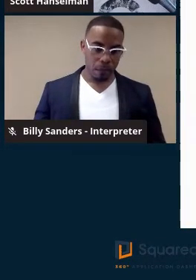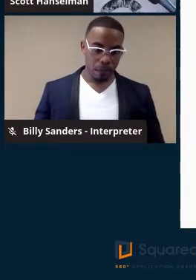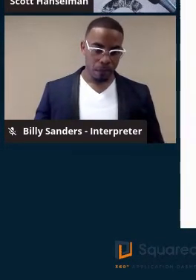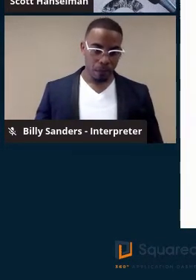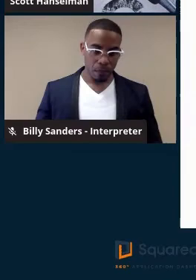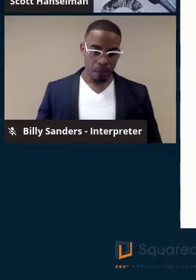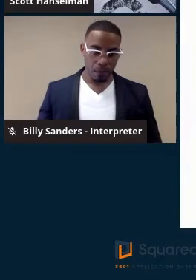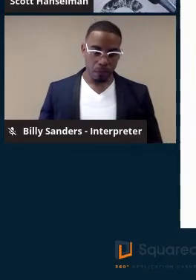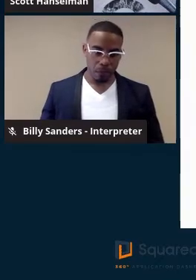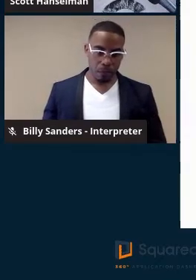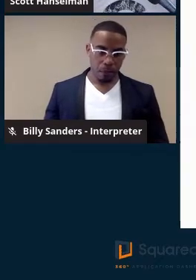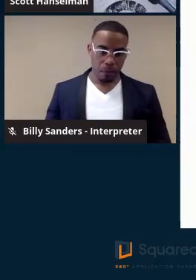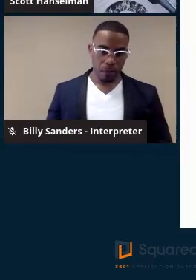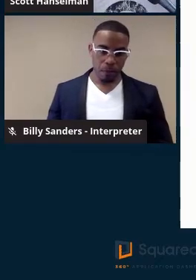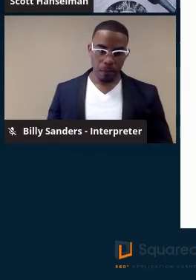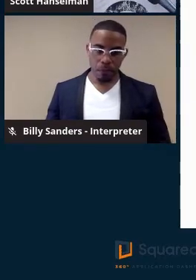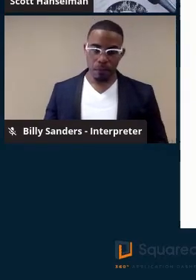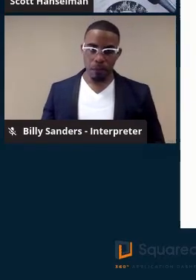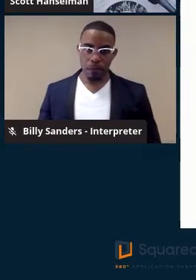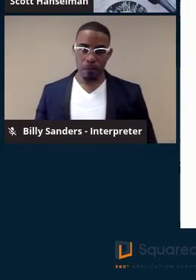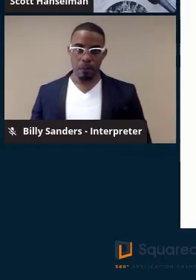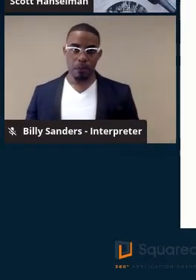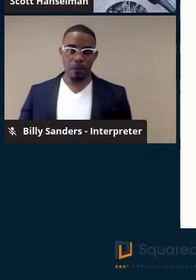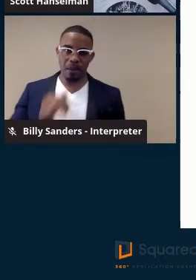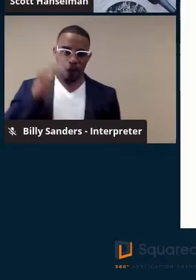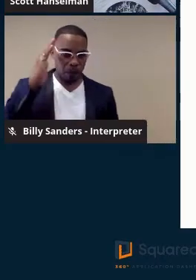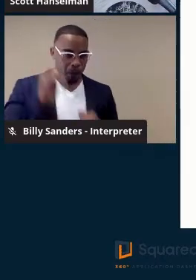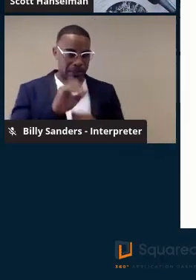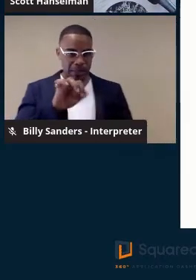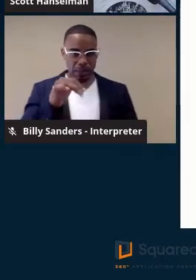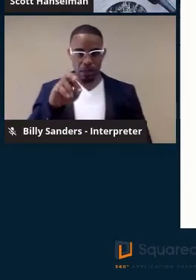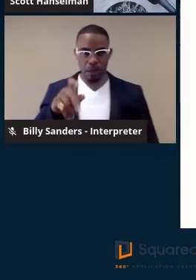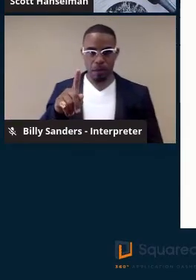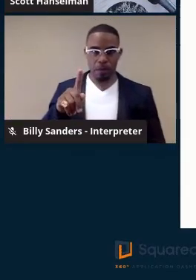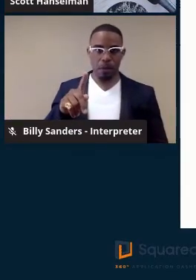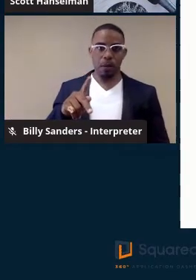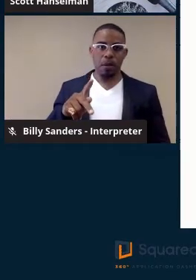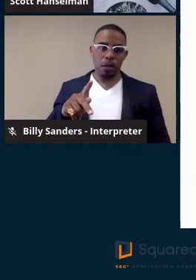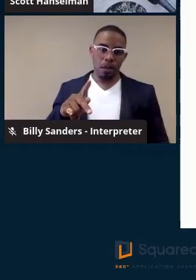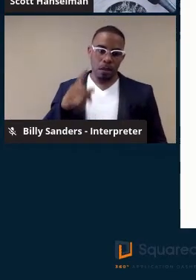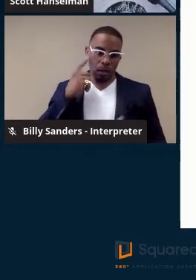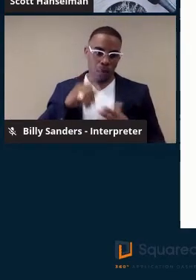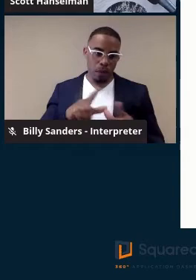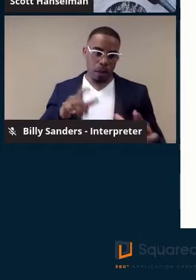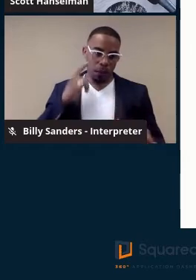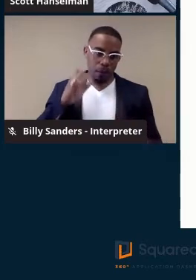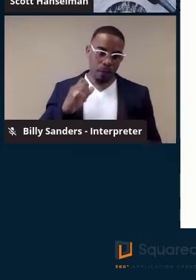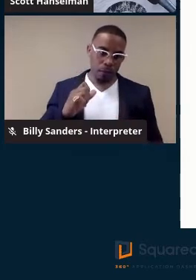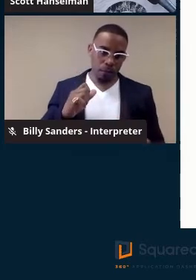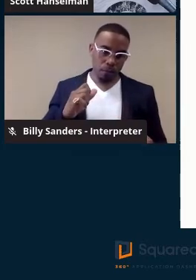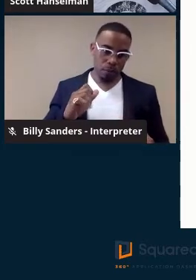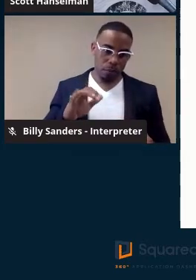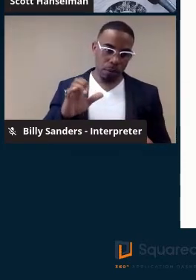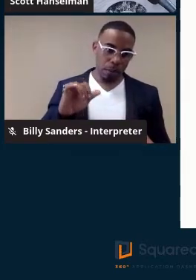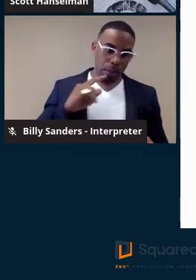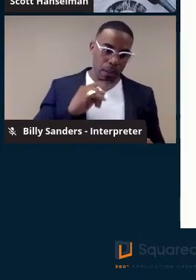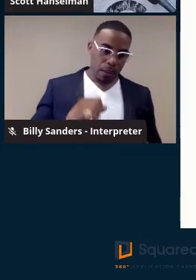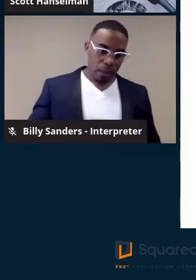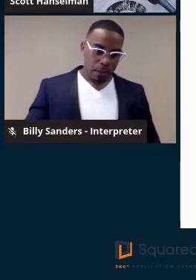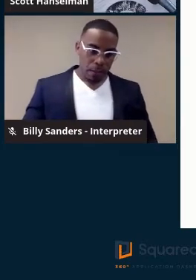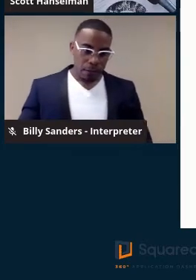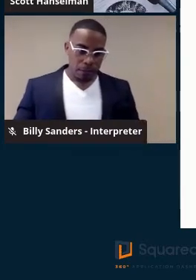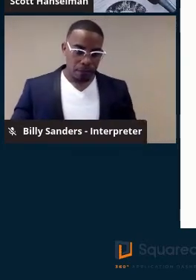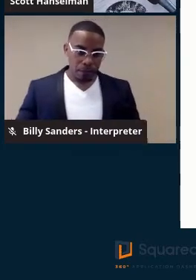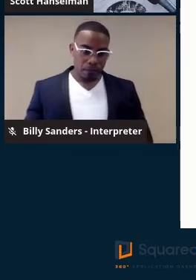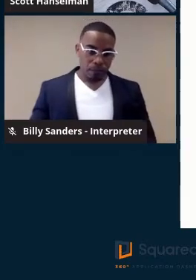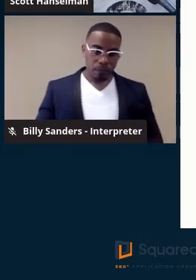So if you're not familiar with C#, the language that we used for this website has the modern C#